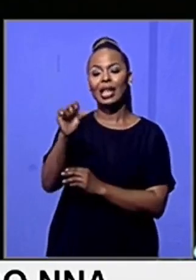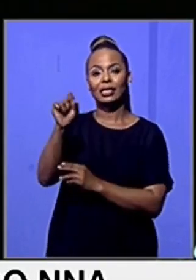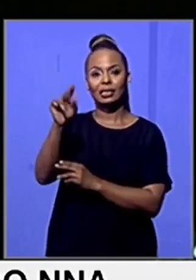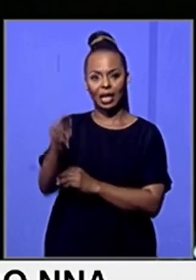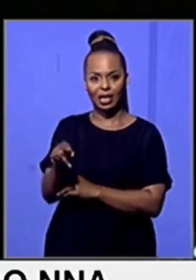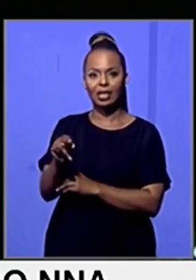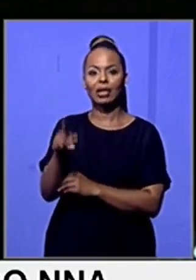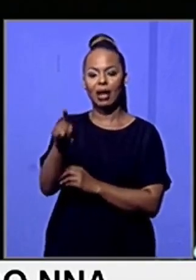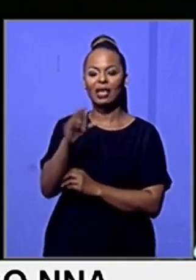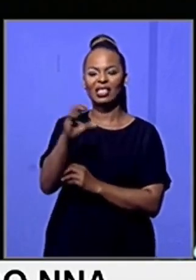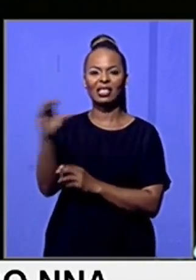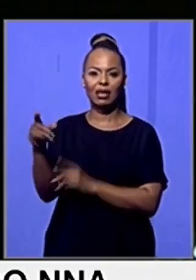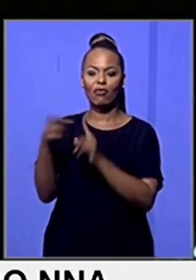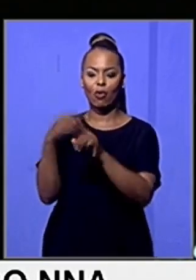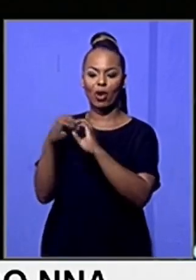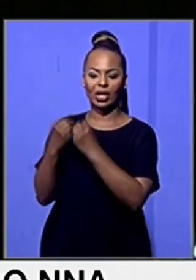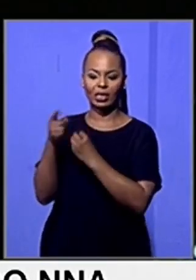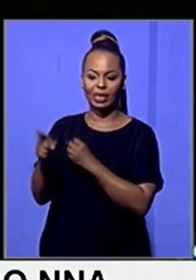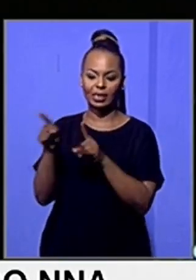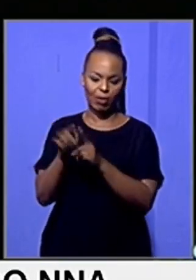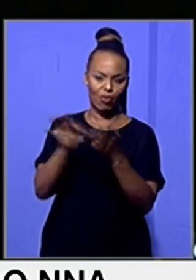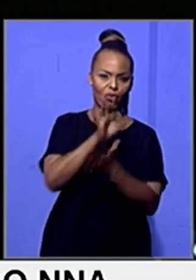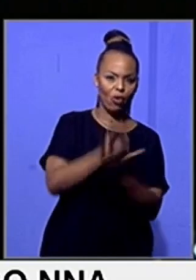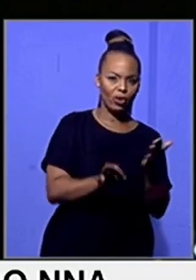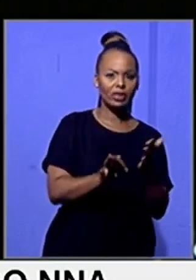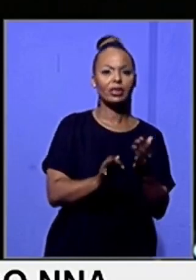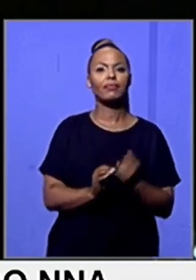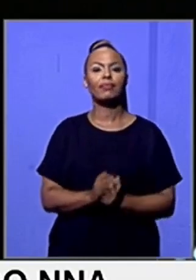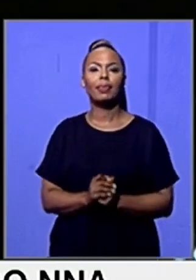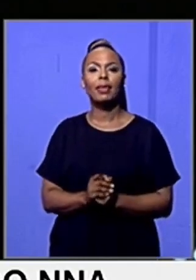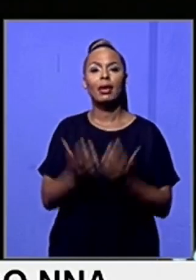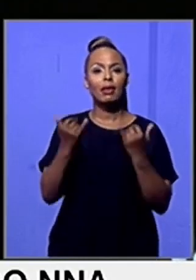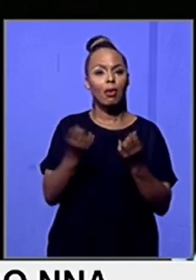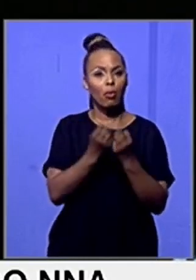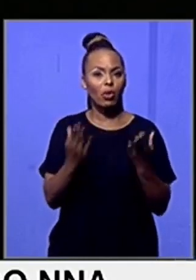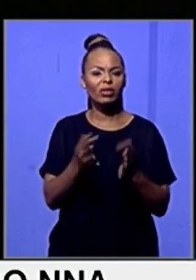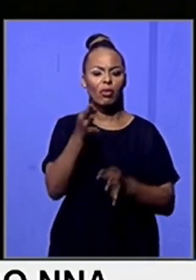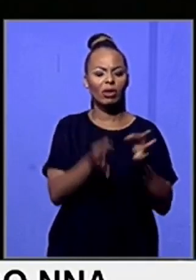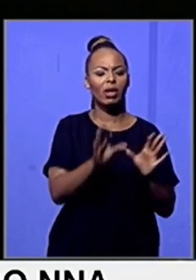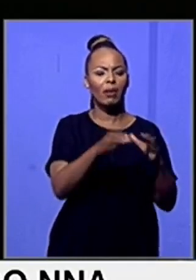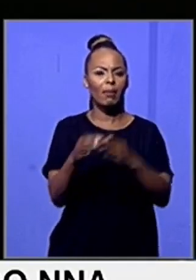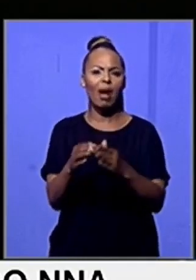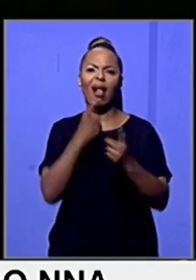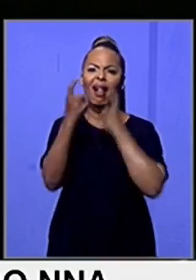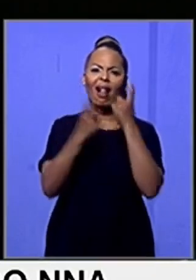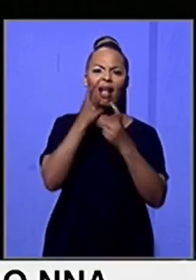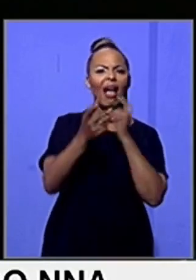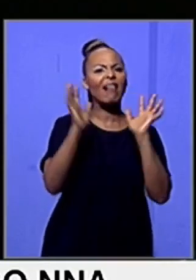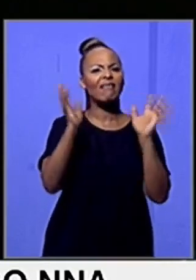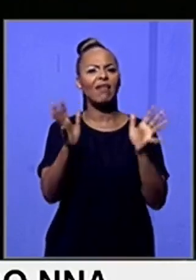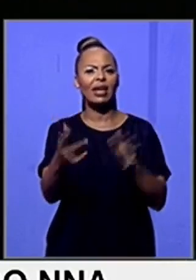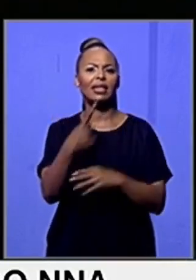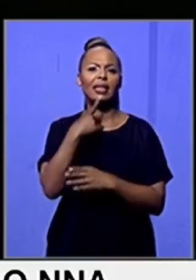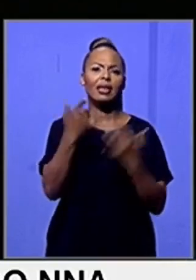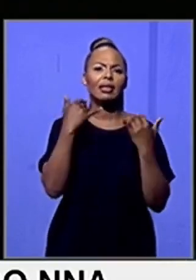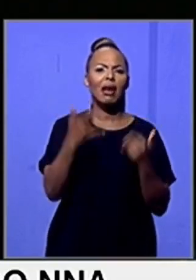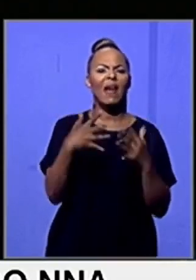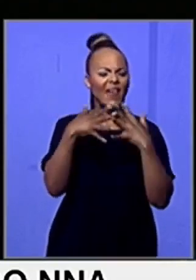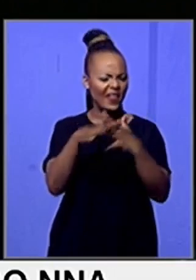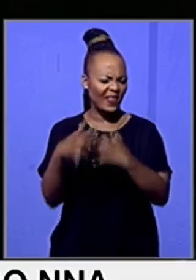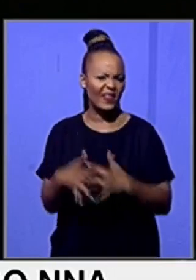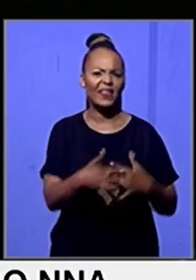voutela teng. Re a tseba le hore ba bohanyetsi hona mona naheng ya Zimbabwe ba bile le ditletlebo tse ngata ka mora hore ho bena le merusu